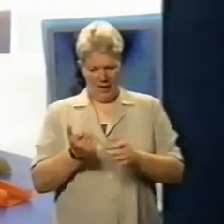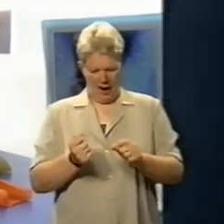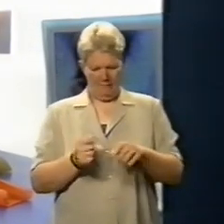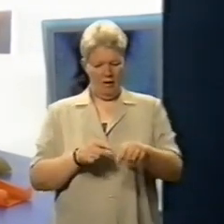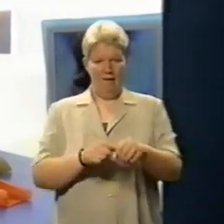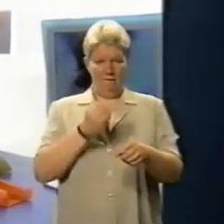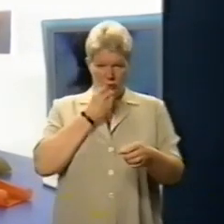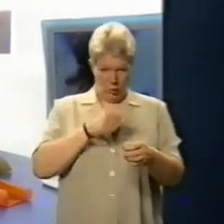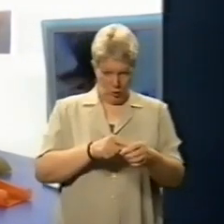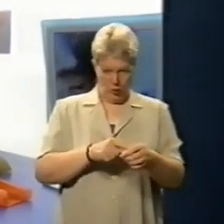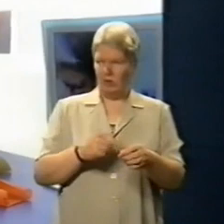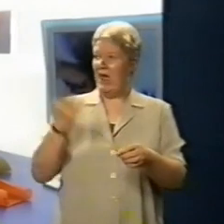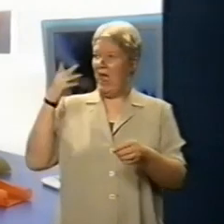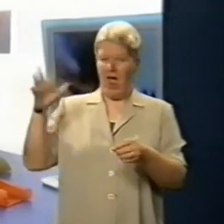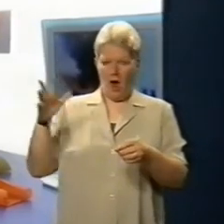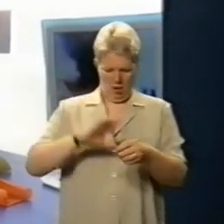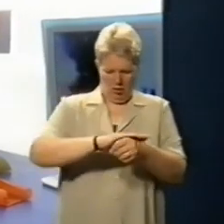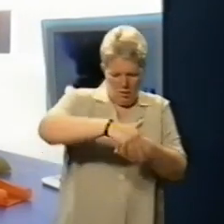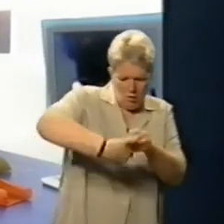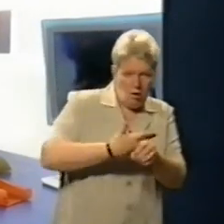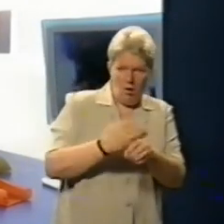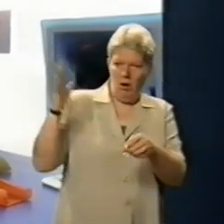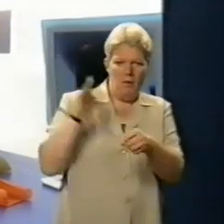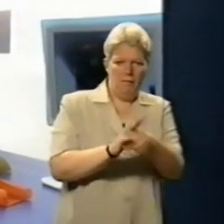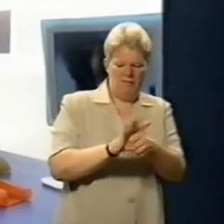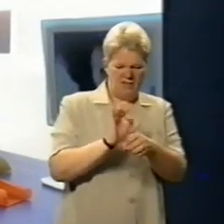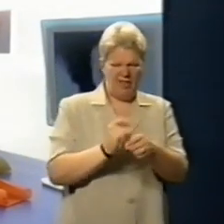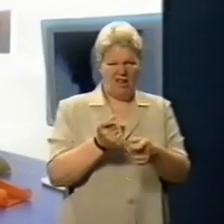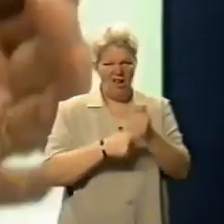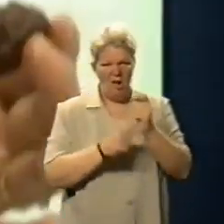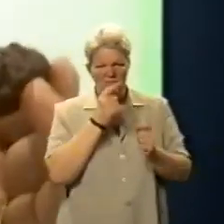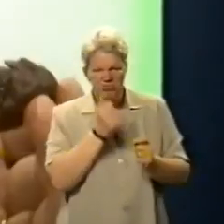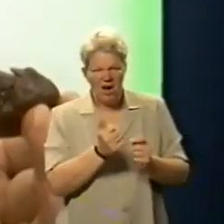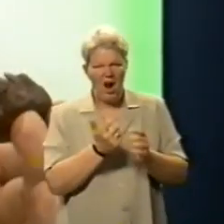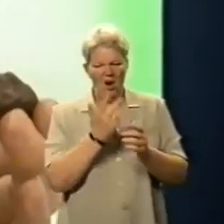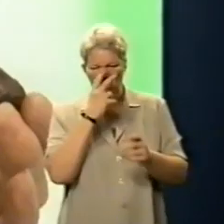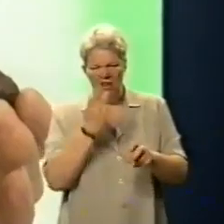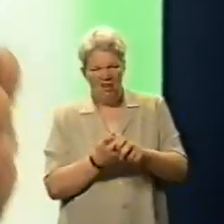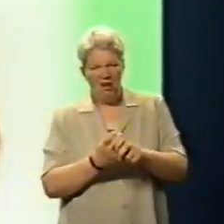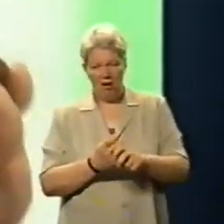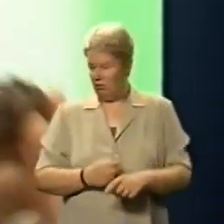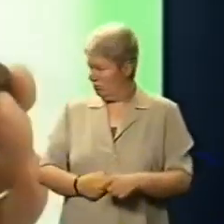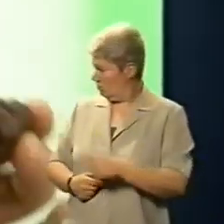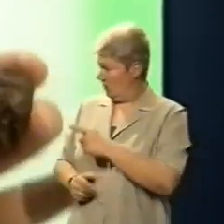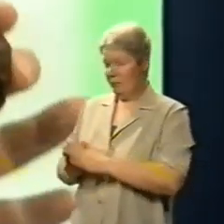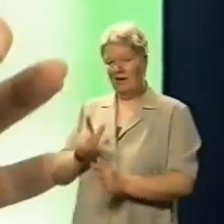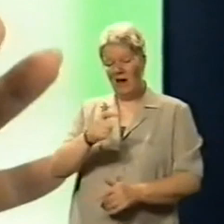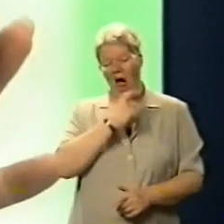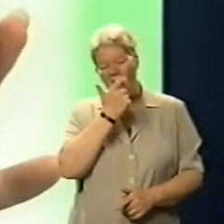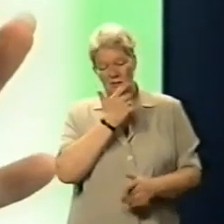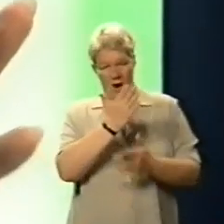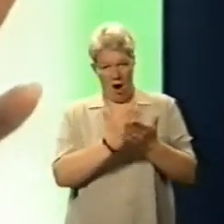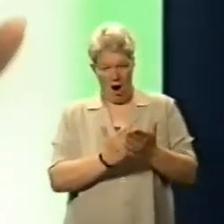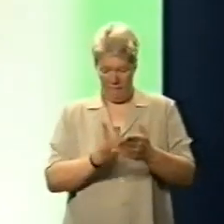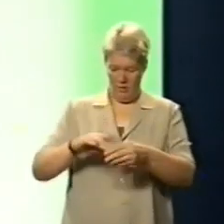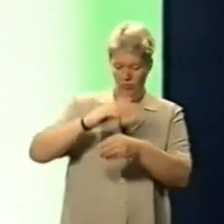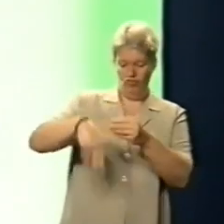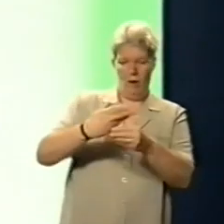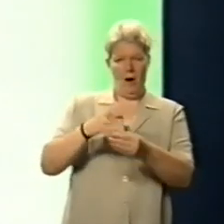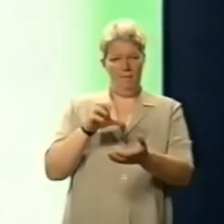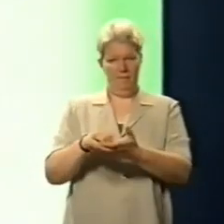food and air and stops your food from going off. So you can cover a half-eaten old bit of apple and on the inside, it isn't